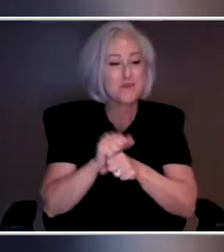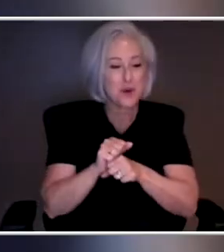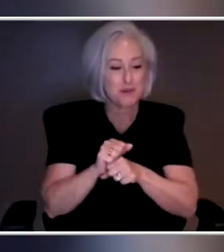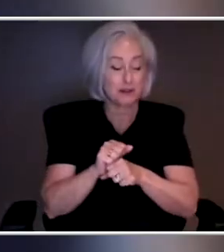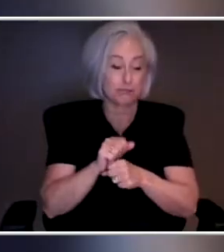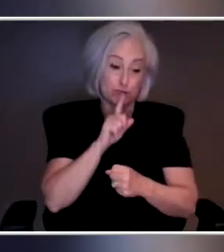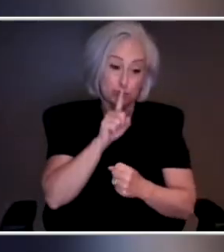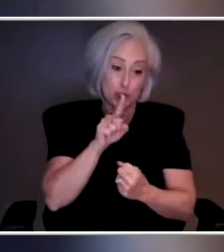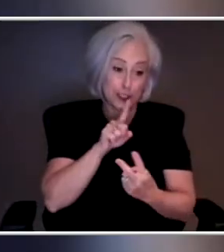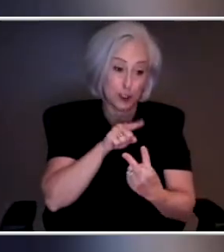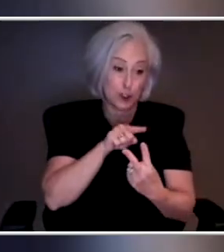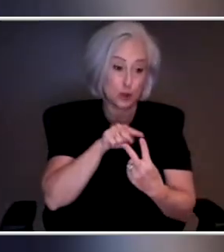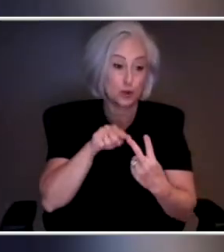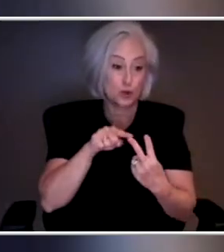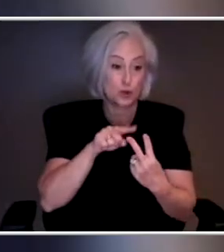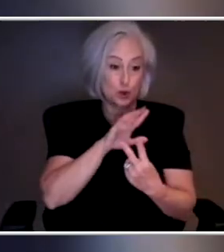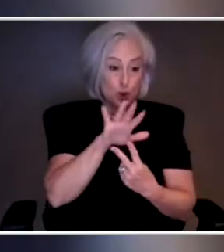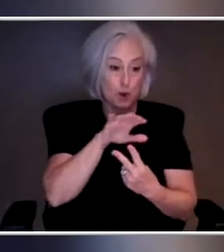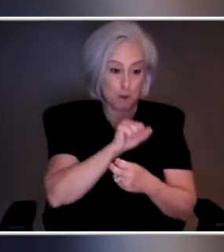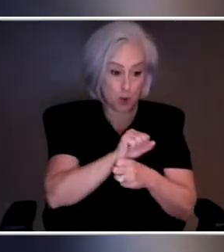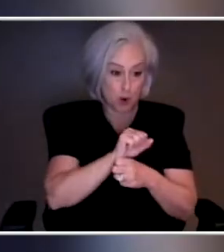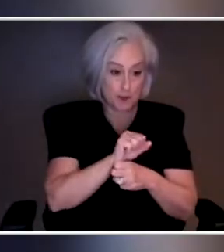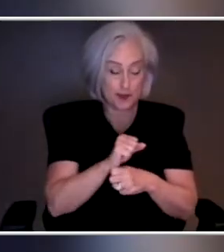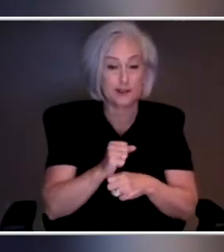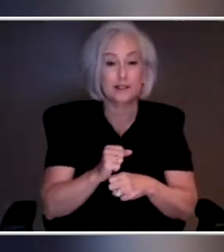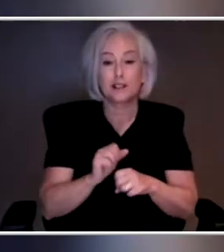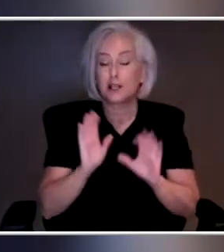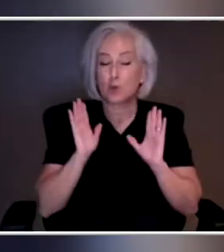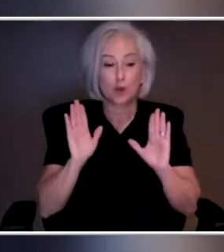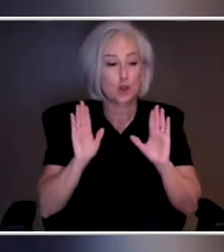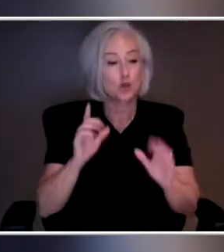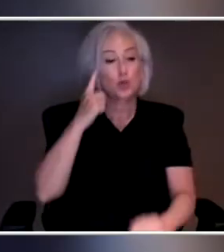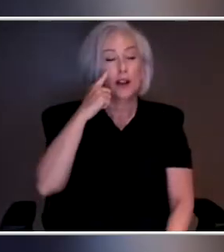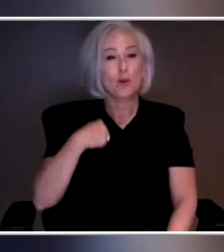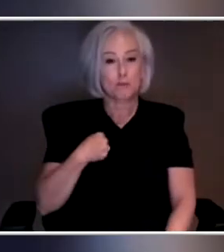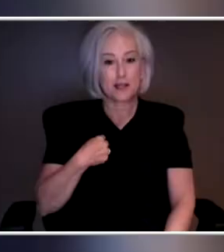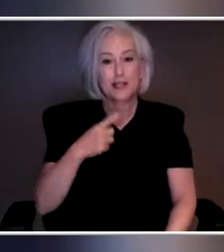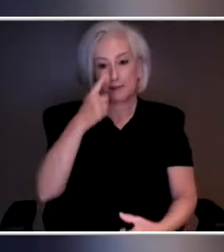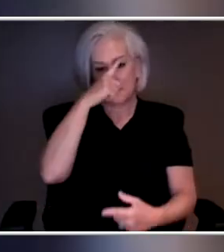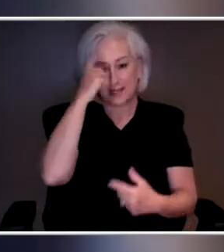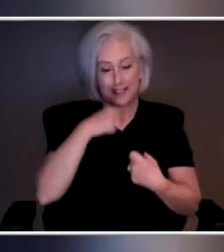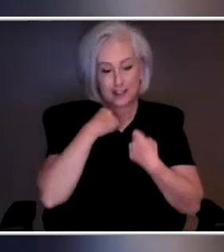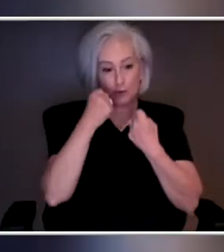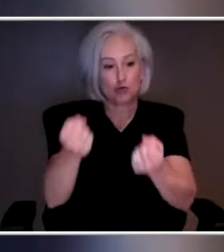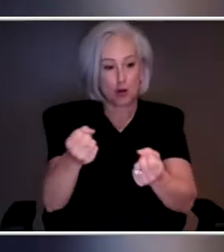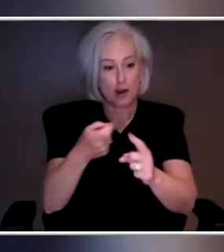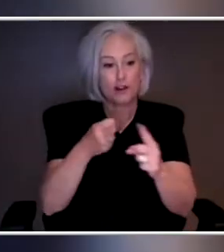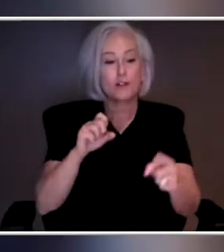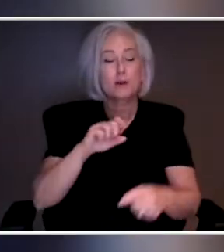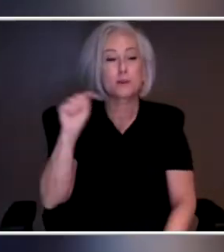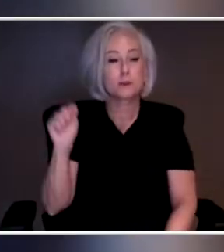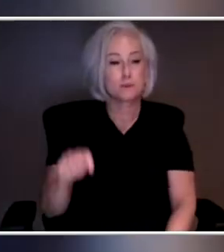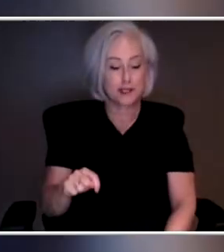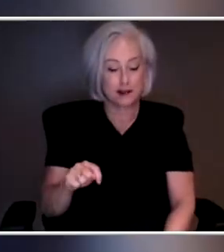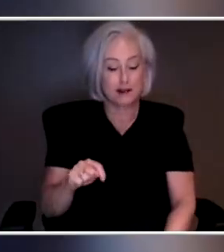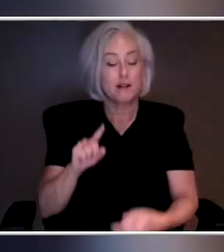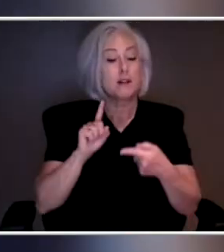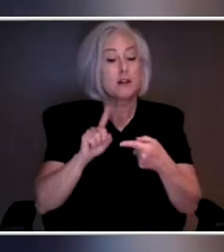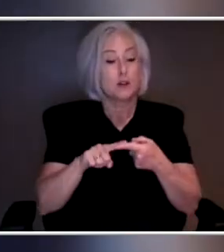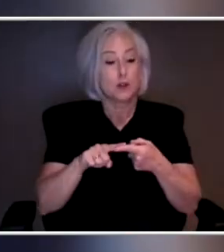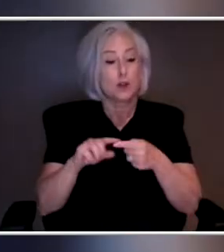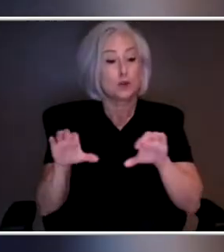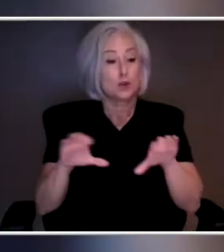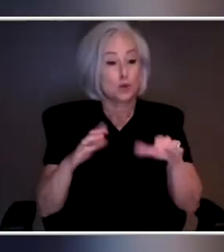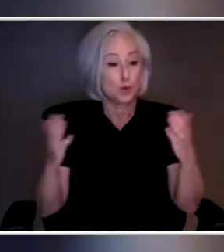appointments on the same day, which was wonderful for me since I drive over from Topeka, to have both an ultrasound and then